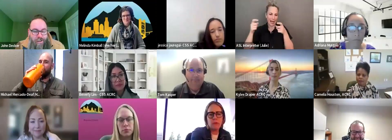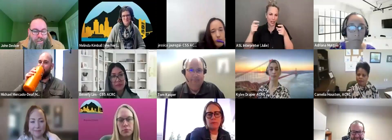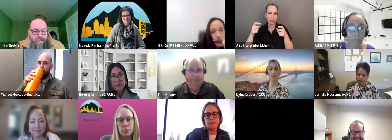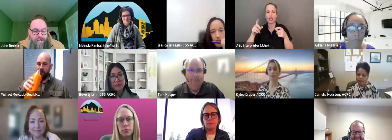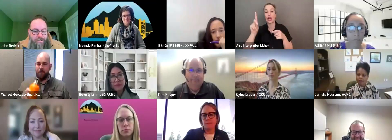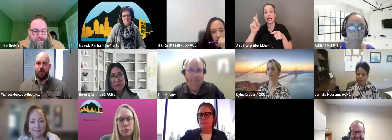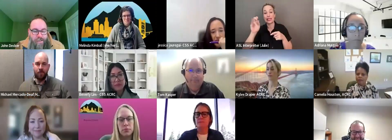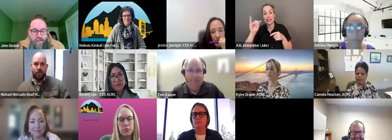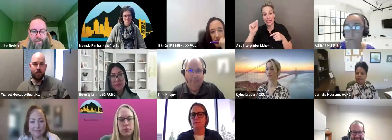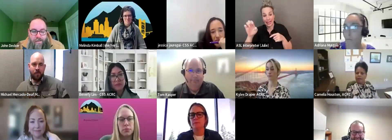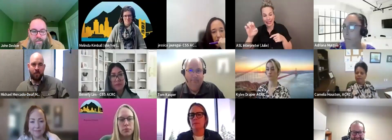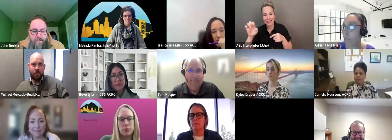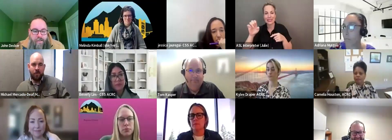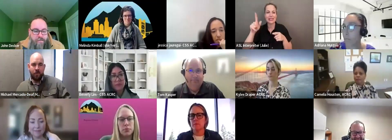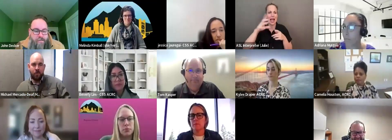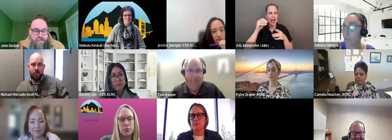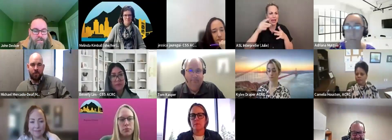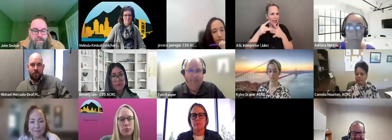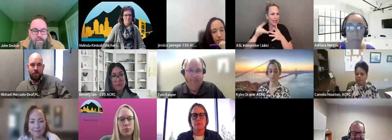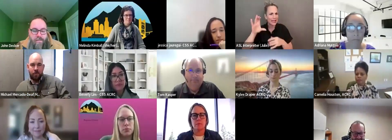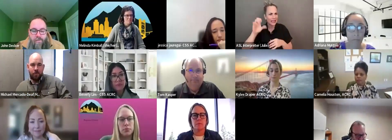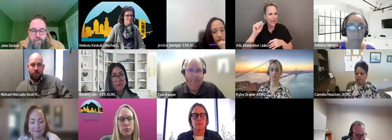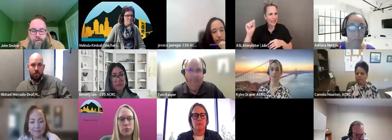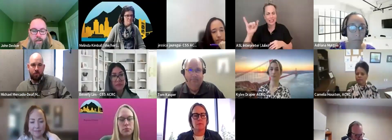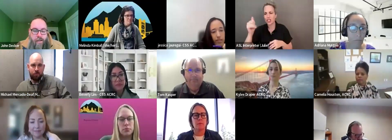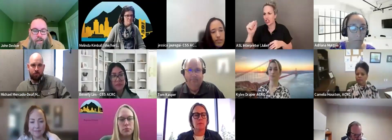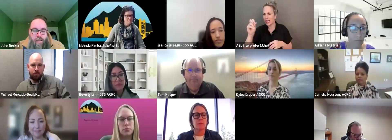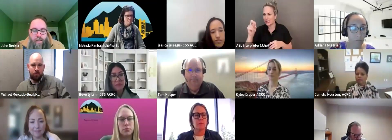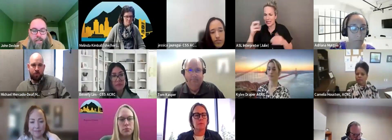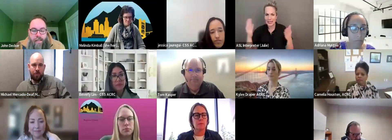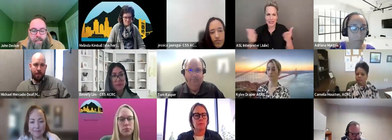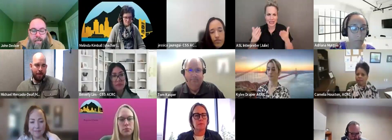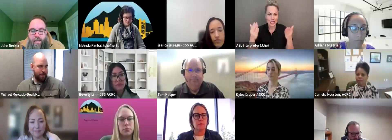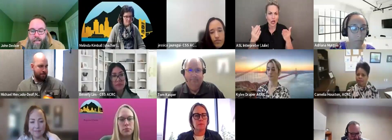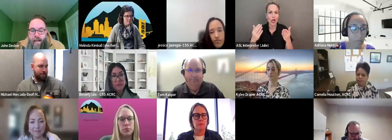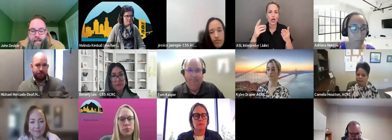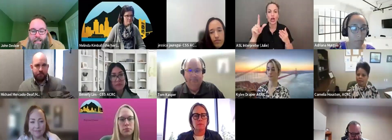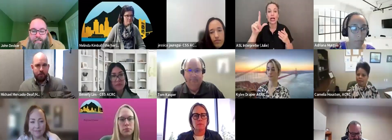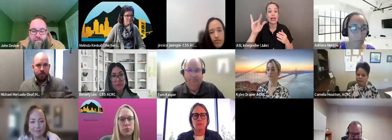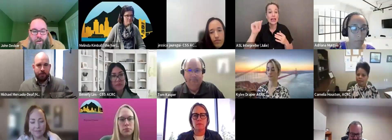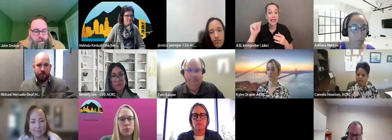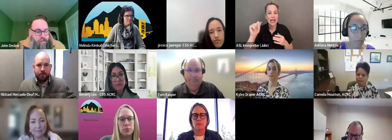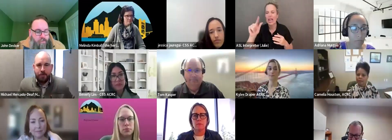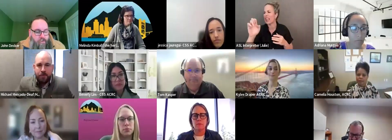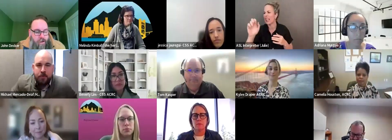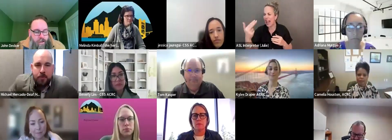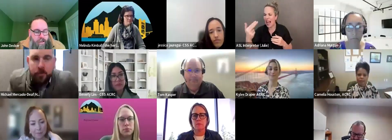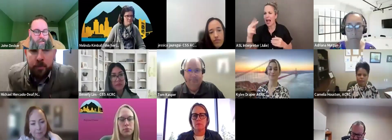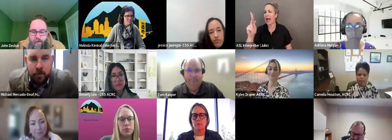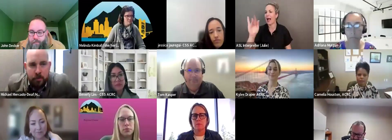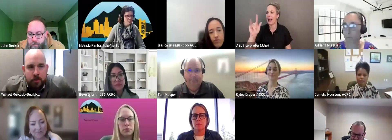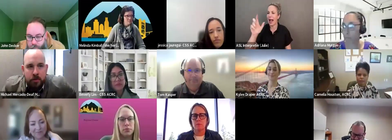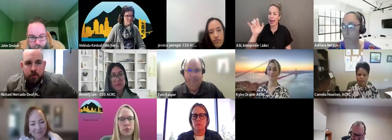here. Good morning. And I lead CSS. Jason is here. We've got Leah and Kylie as well. Good